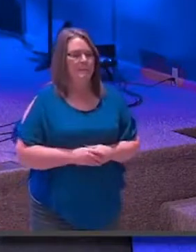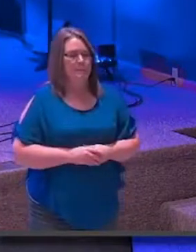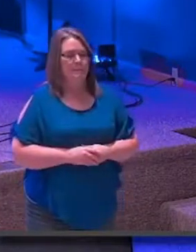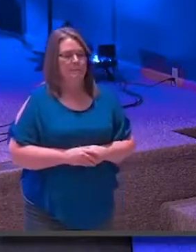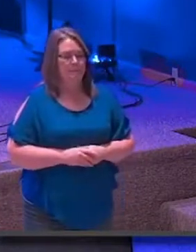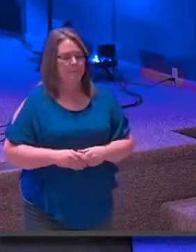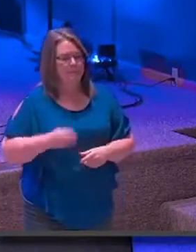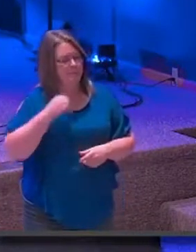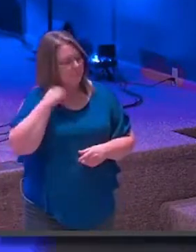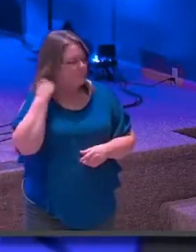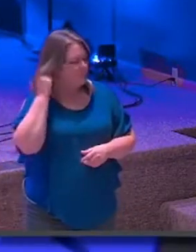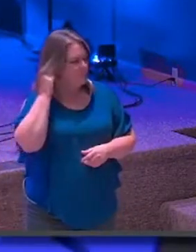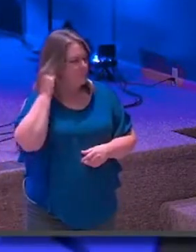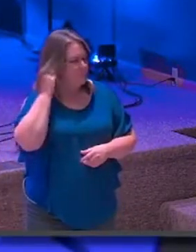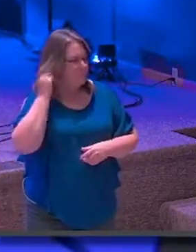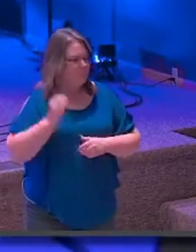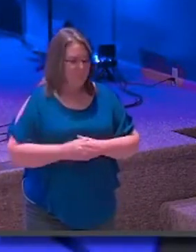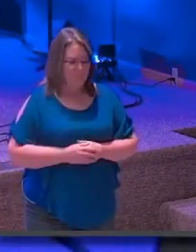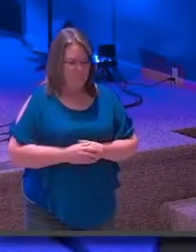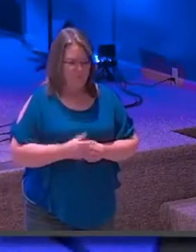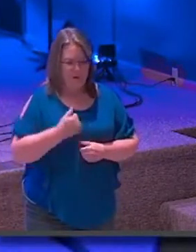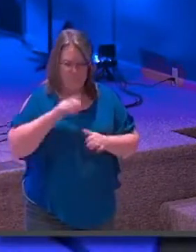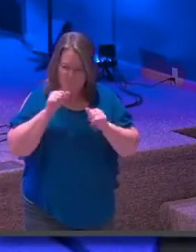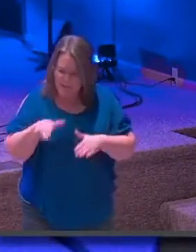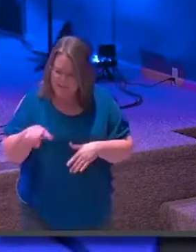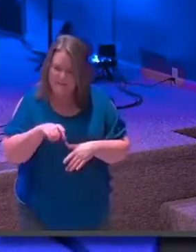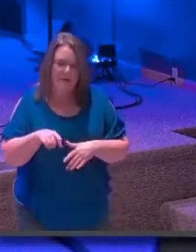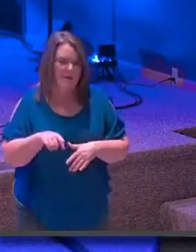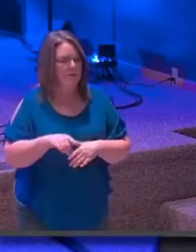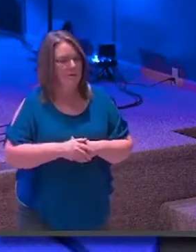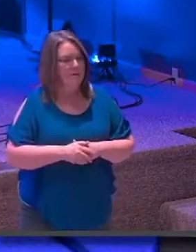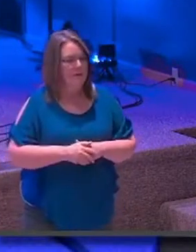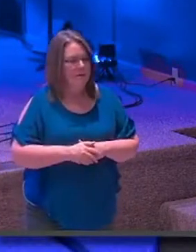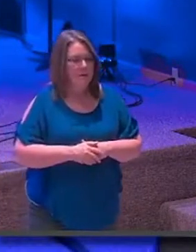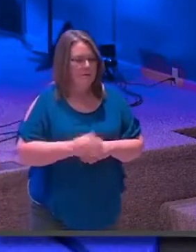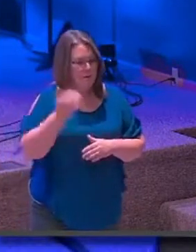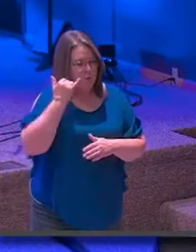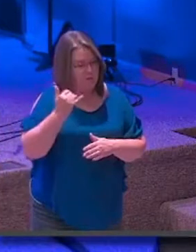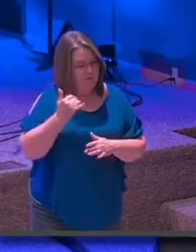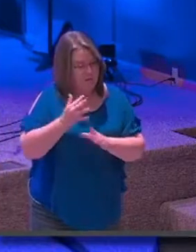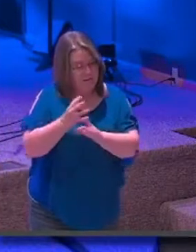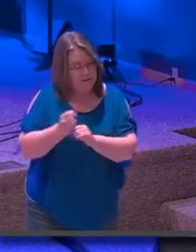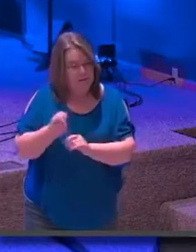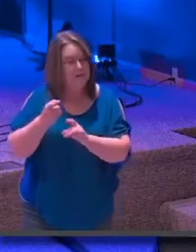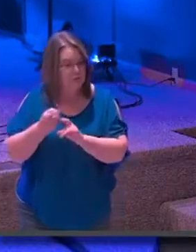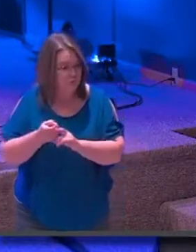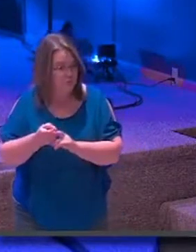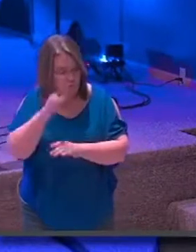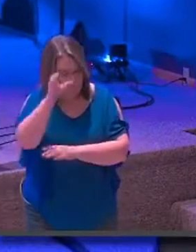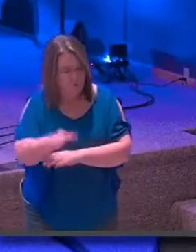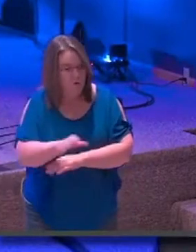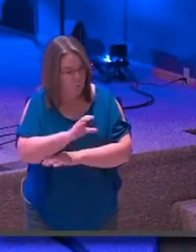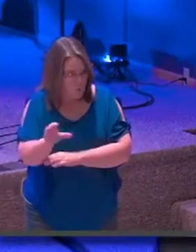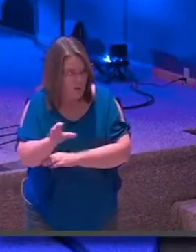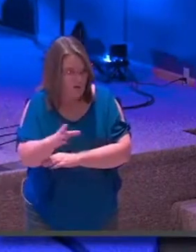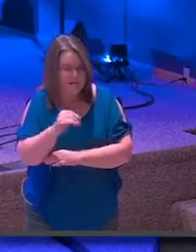and you know, we bless them, and they're doing, as long as they cling to the cross and the